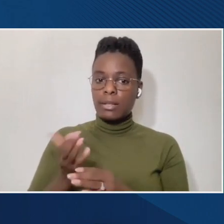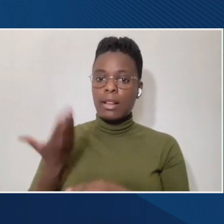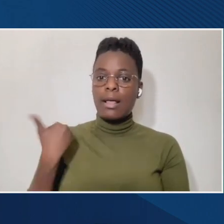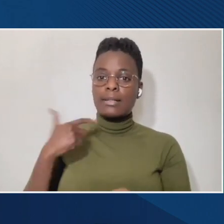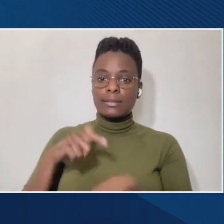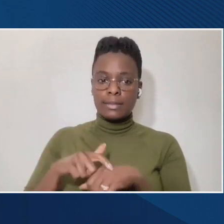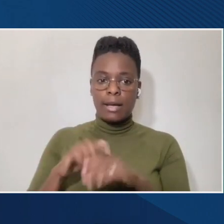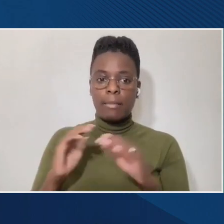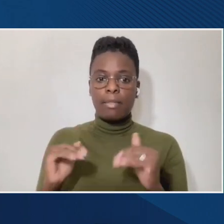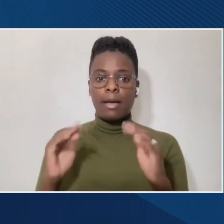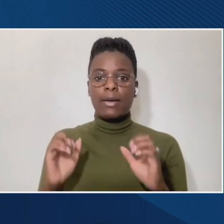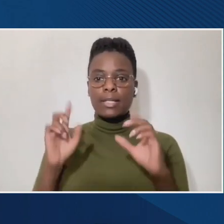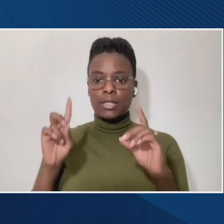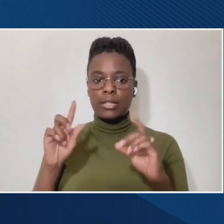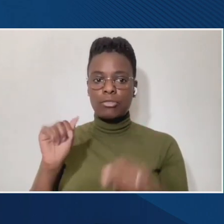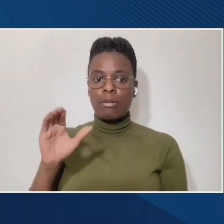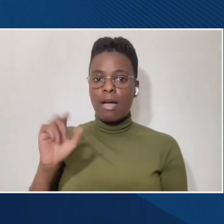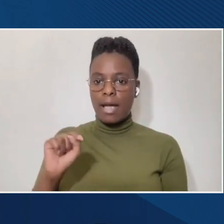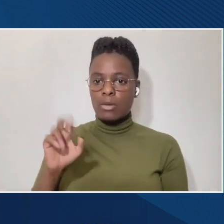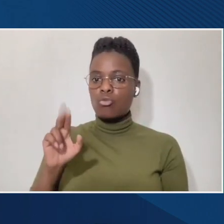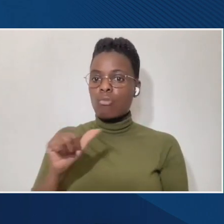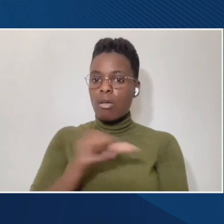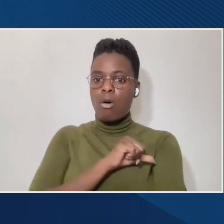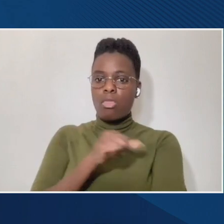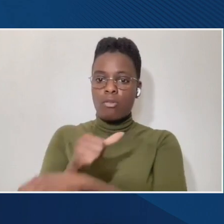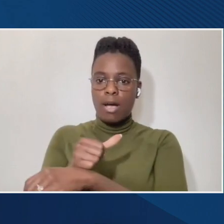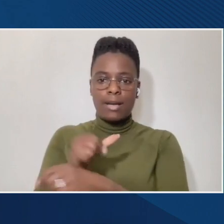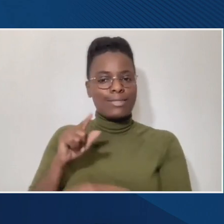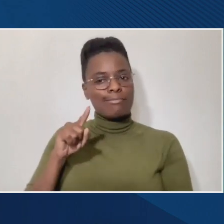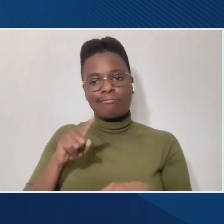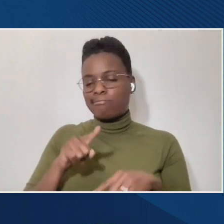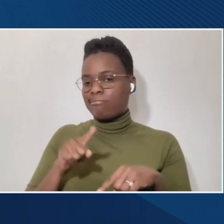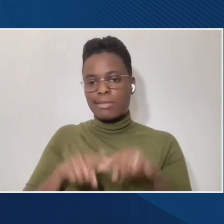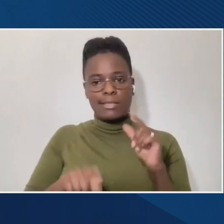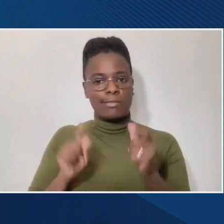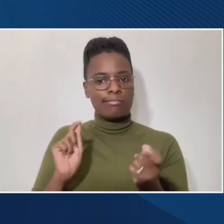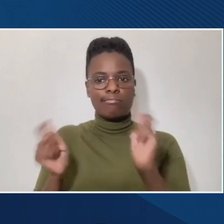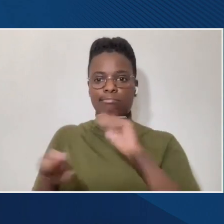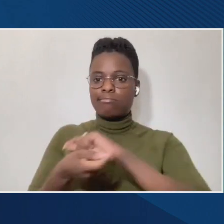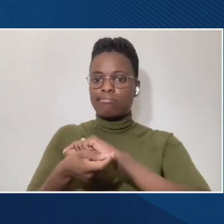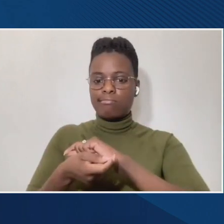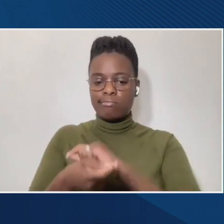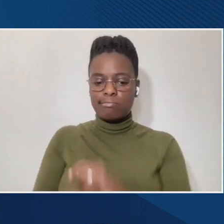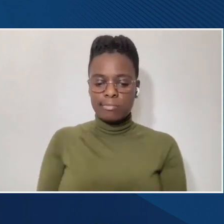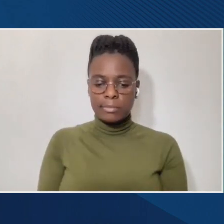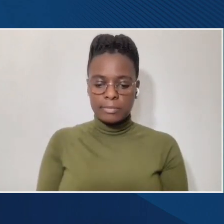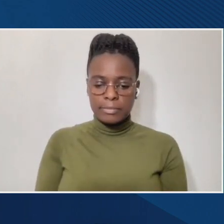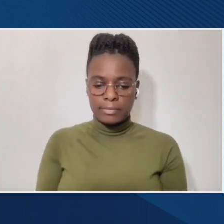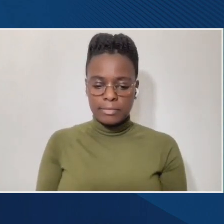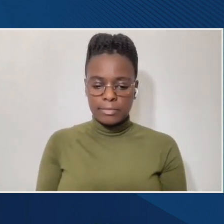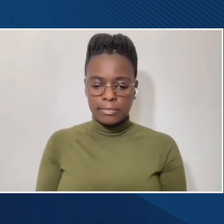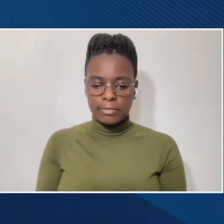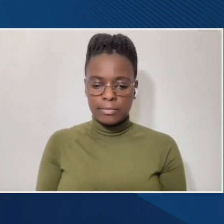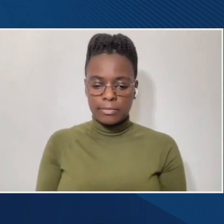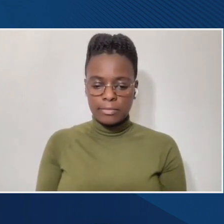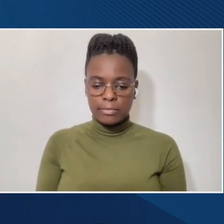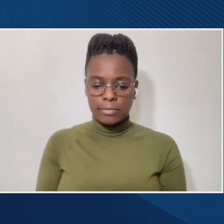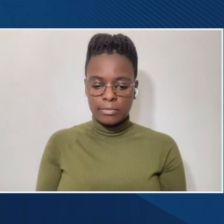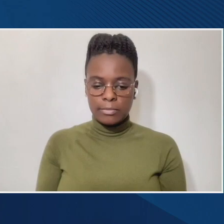process. Similarly, the stipend amounts are also set out within the